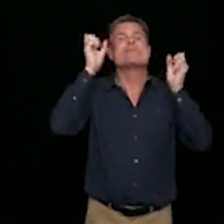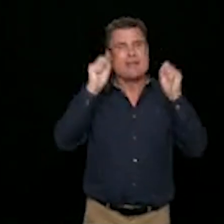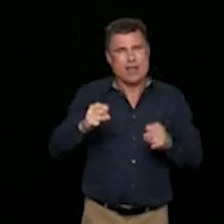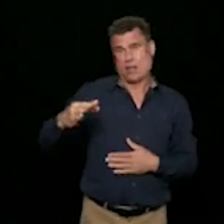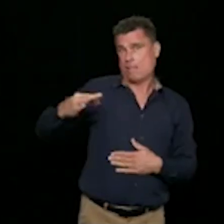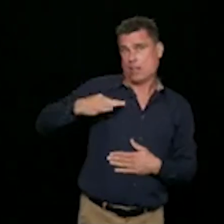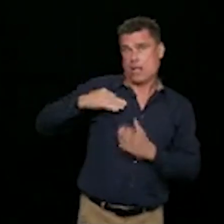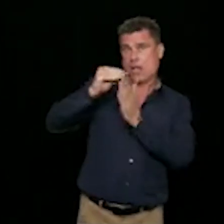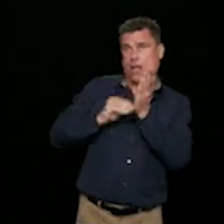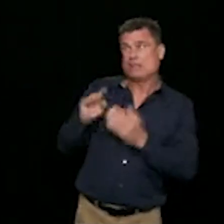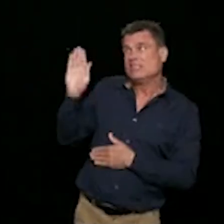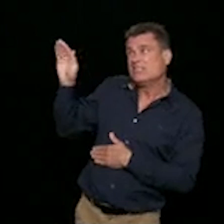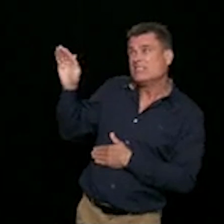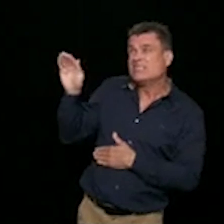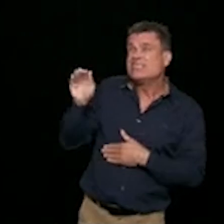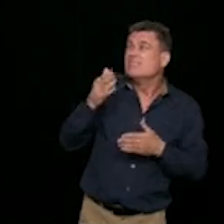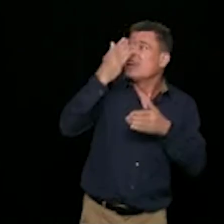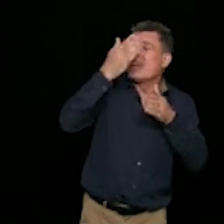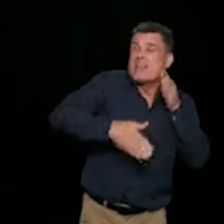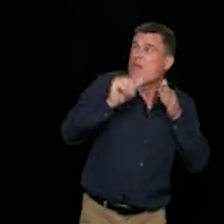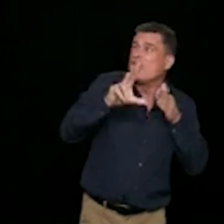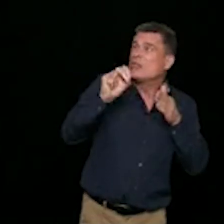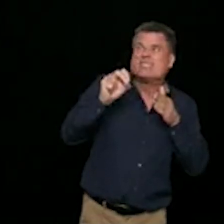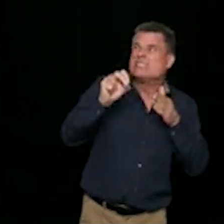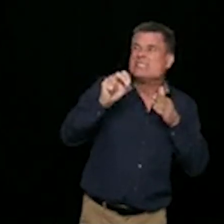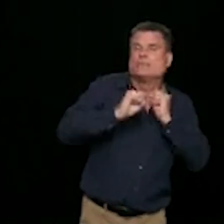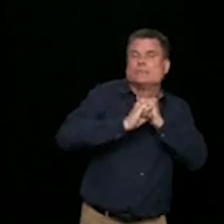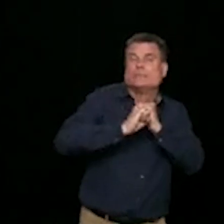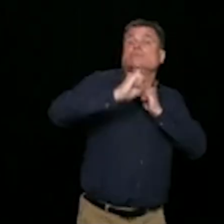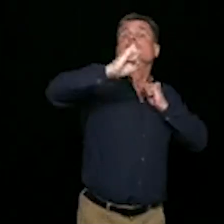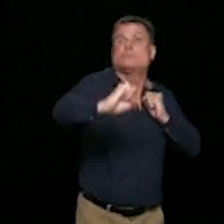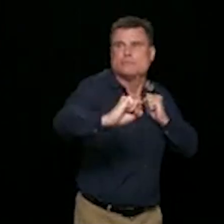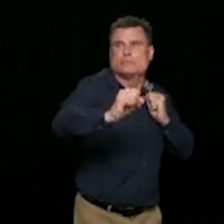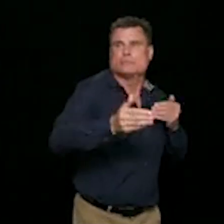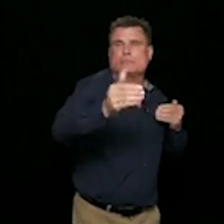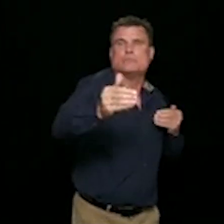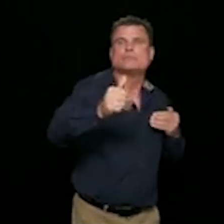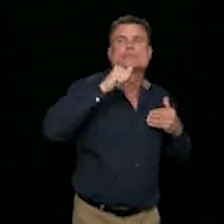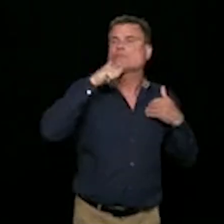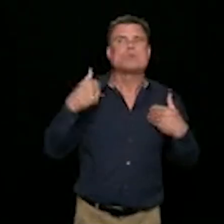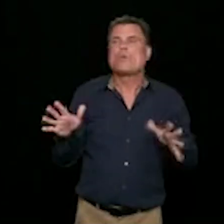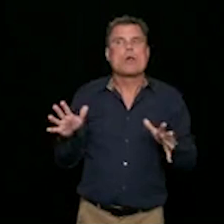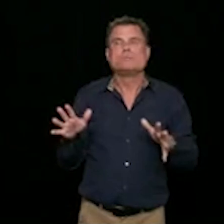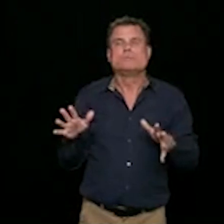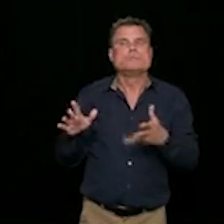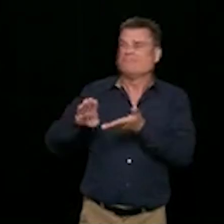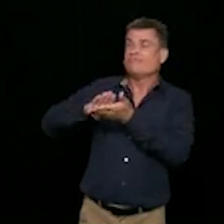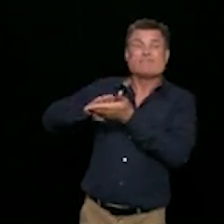Employers with support from their workers can apply for further extensions to the temporary layoff period based on the